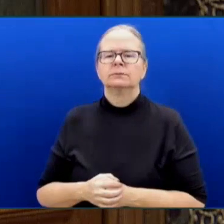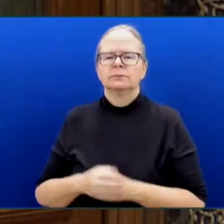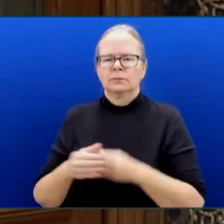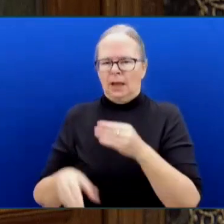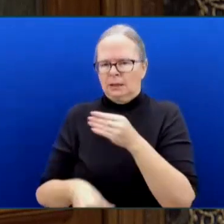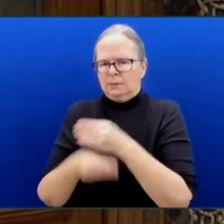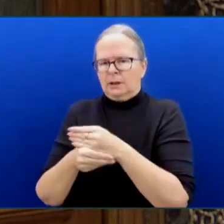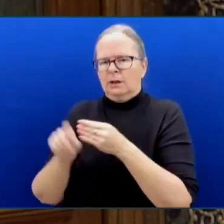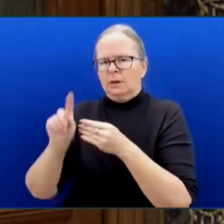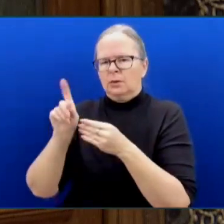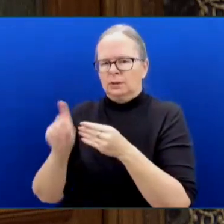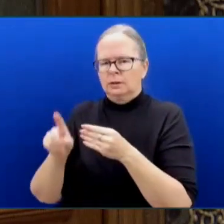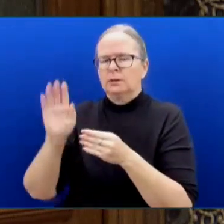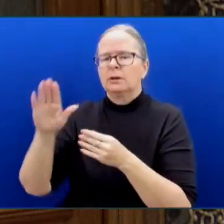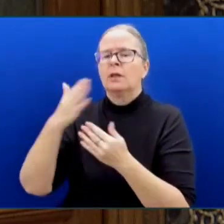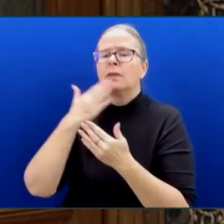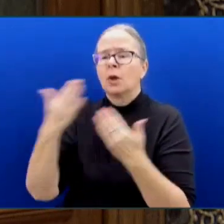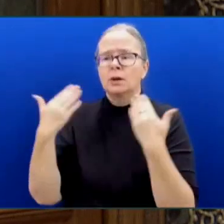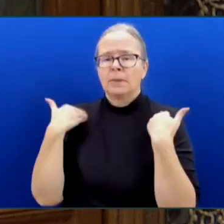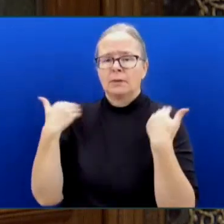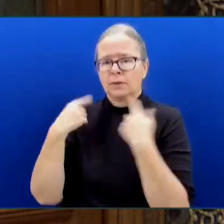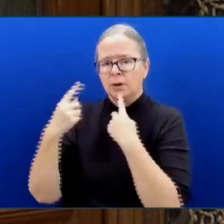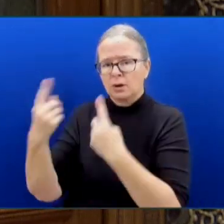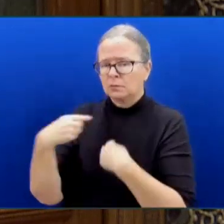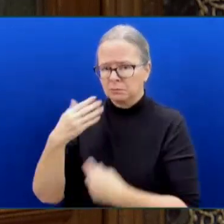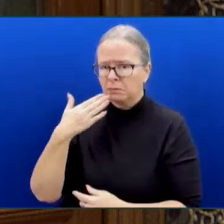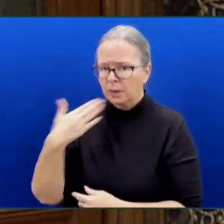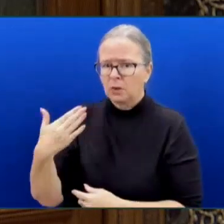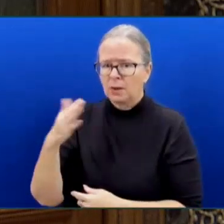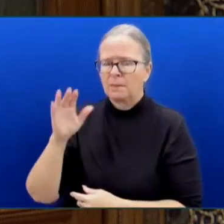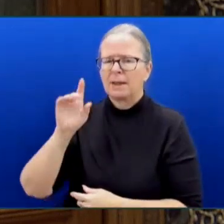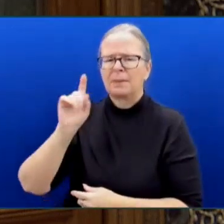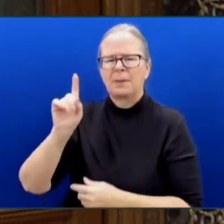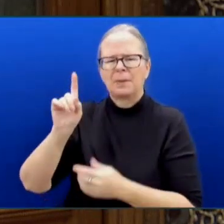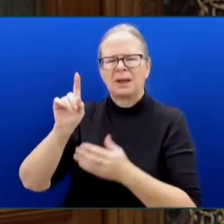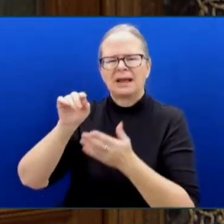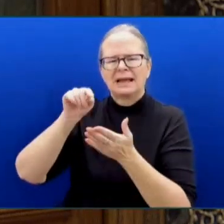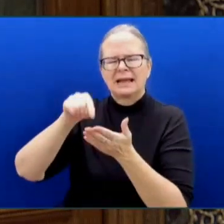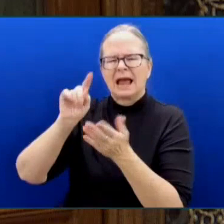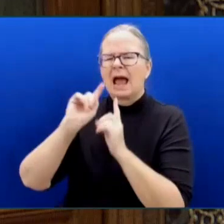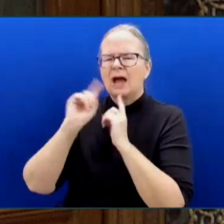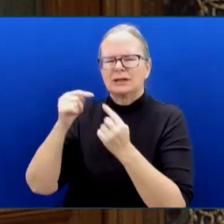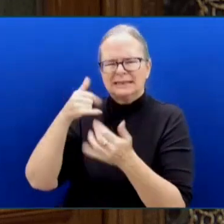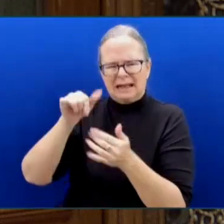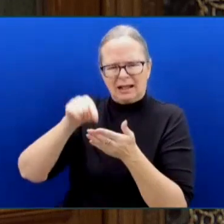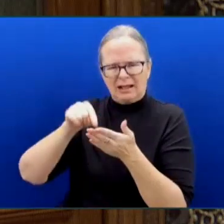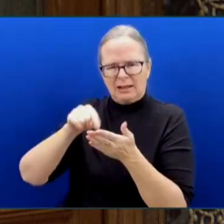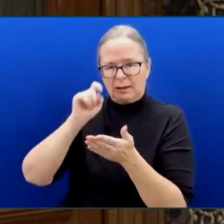response, there is an expectations that social workers meet standards,